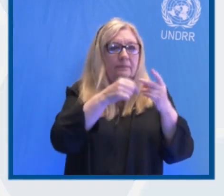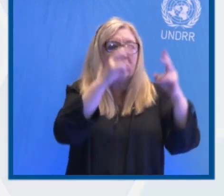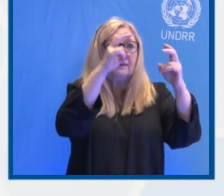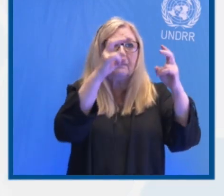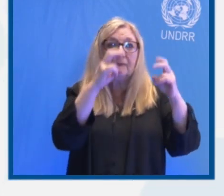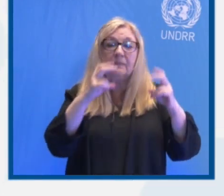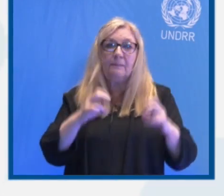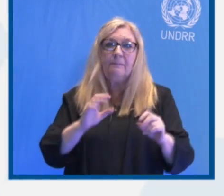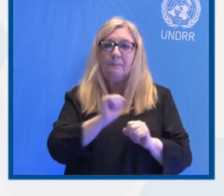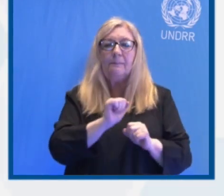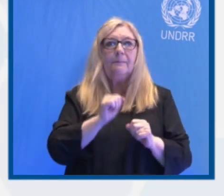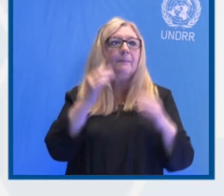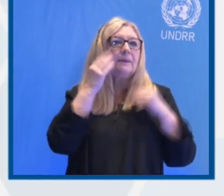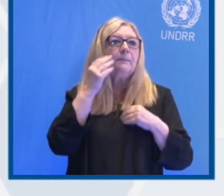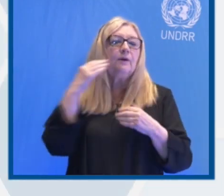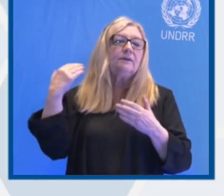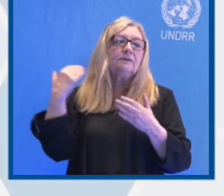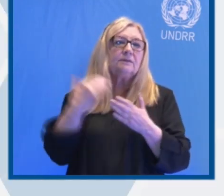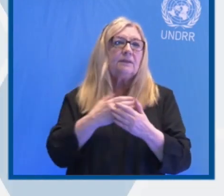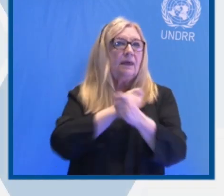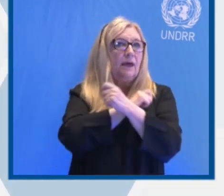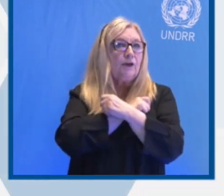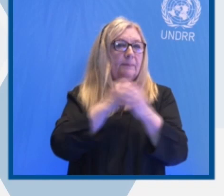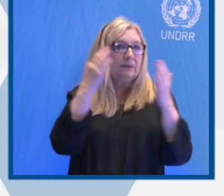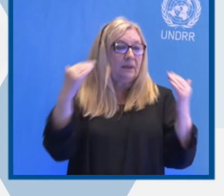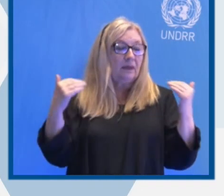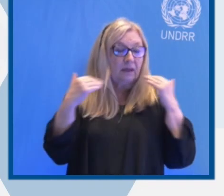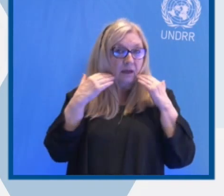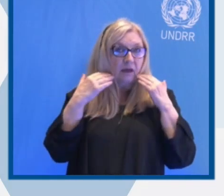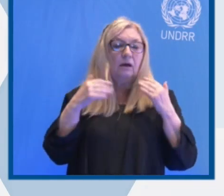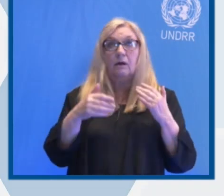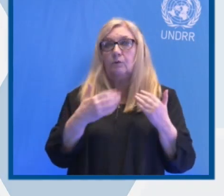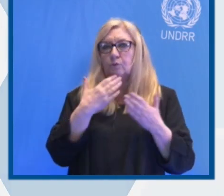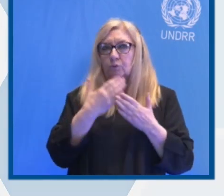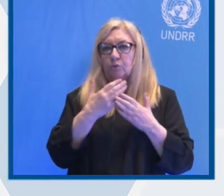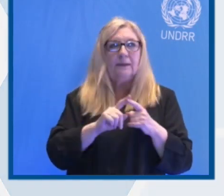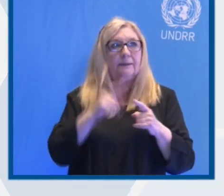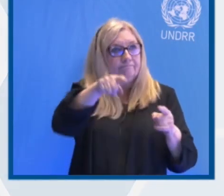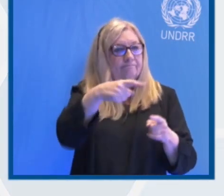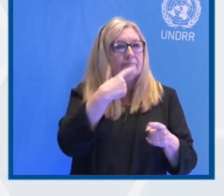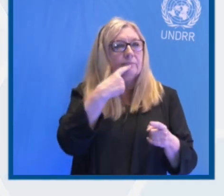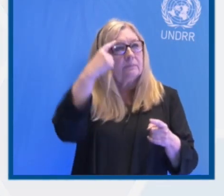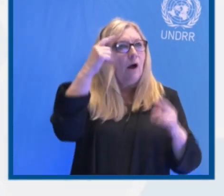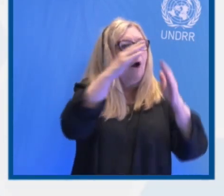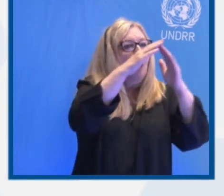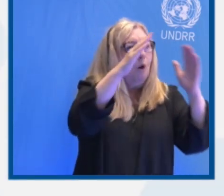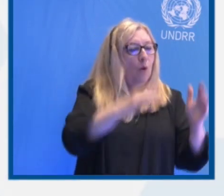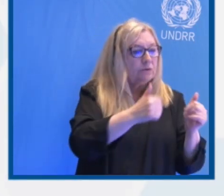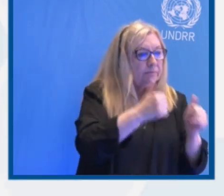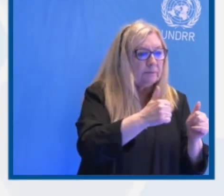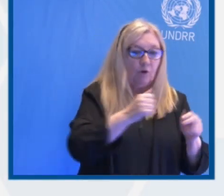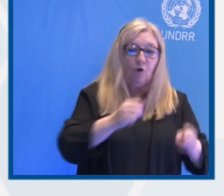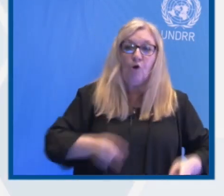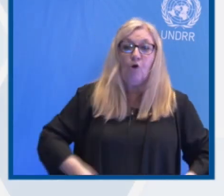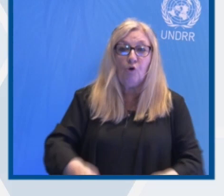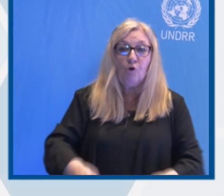Egypt experience was very useful, ranging from safe housing to safe road networks